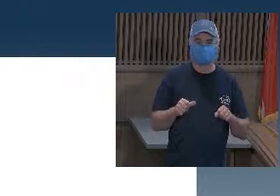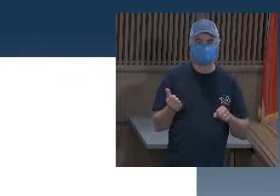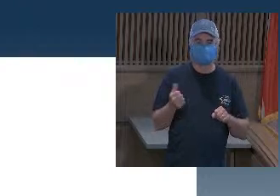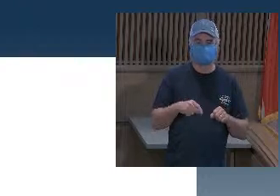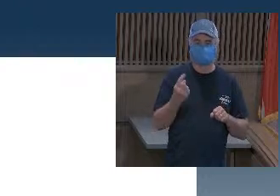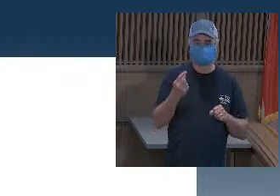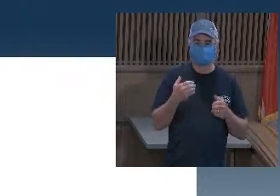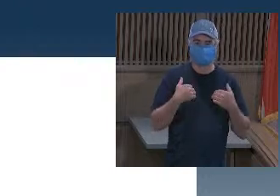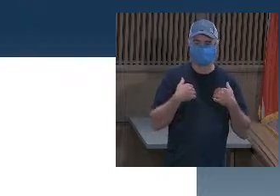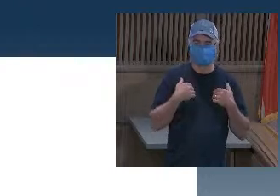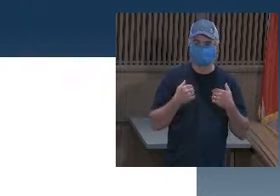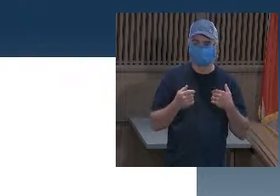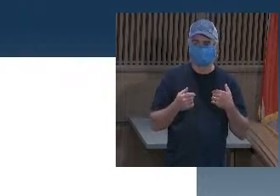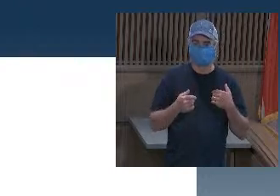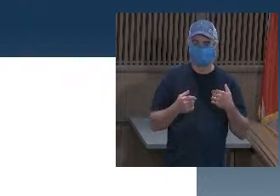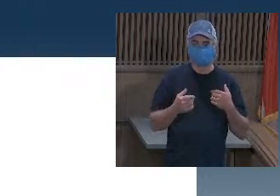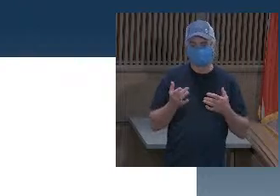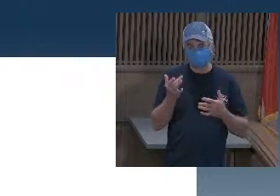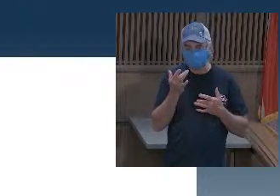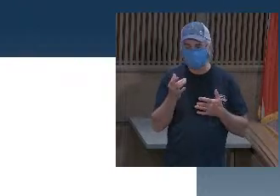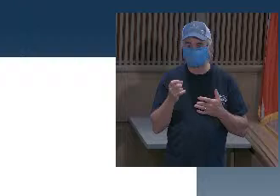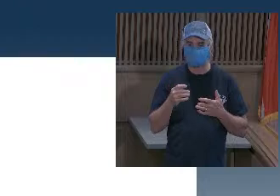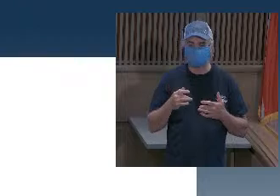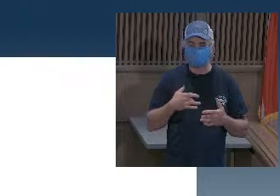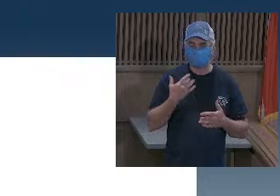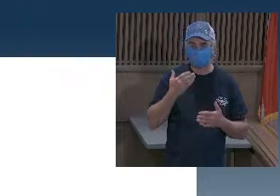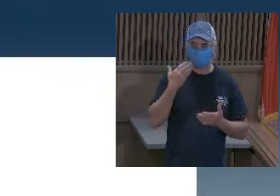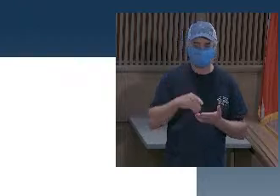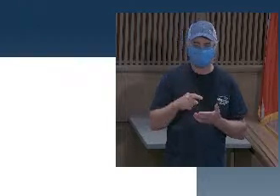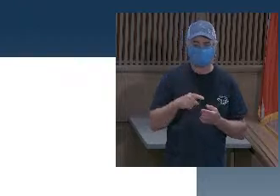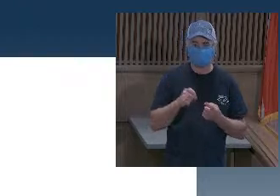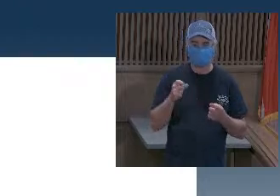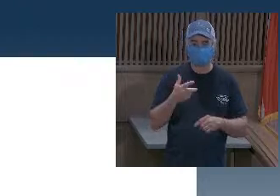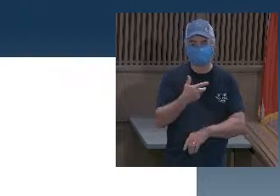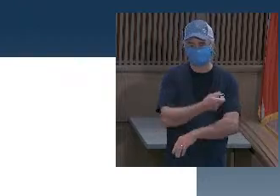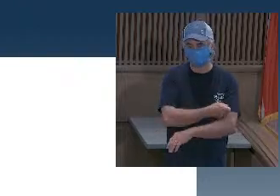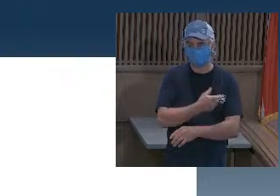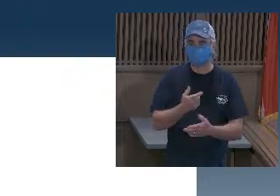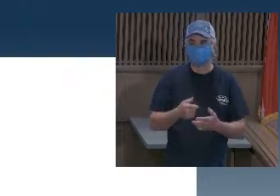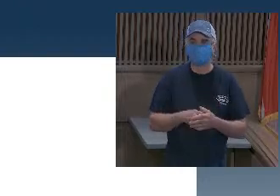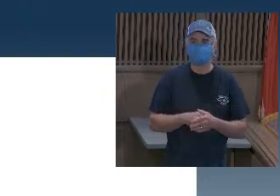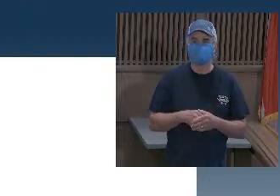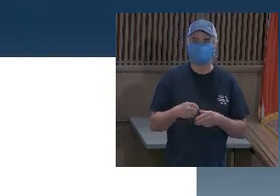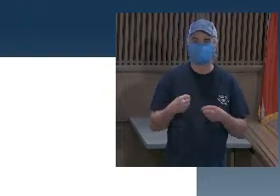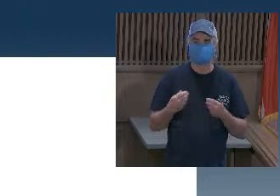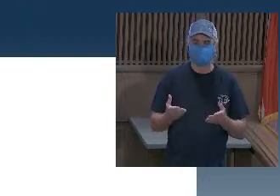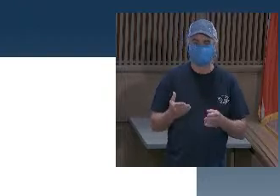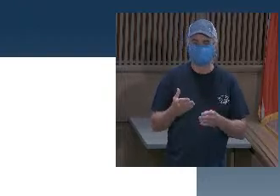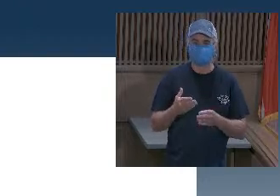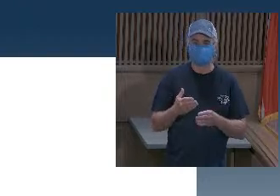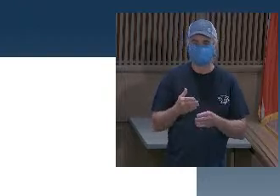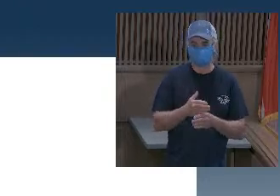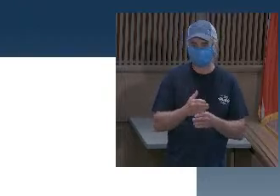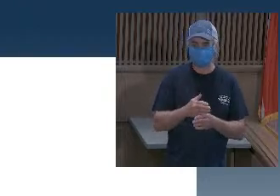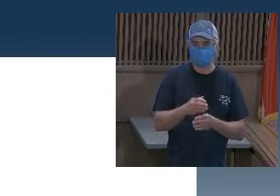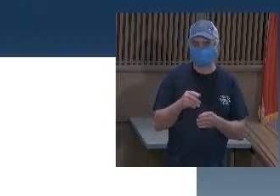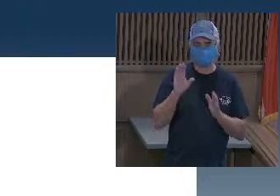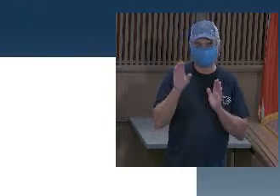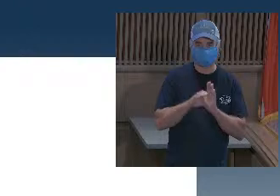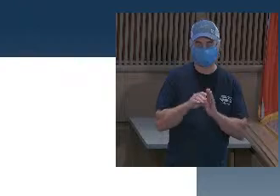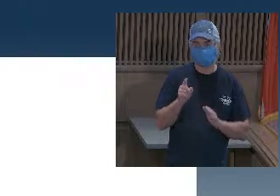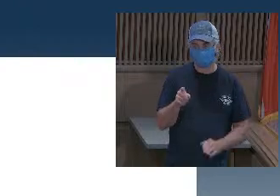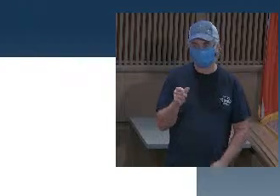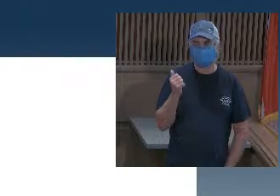from the vaccine. I would like to share a slide with you today. We have